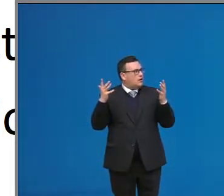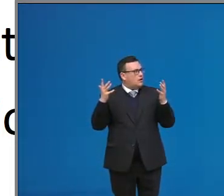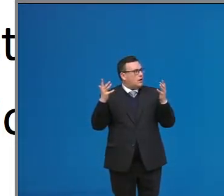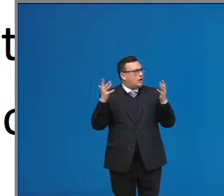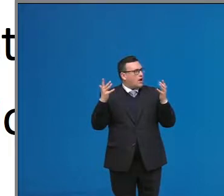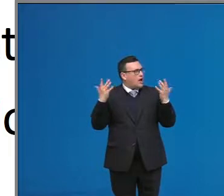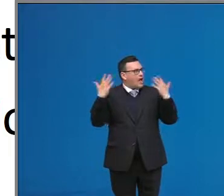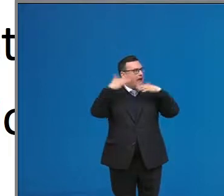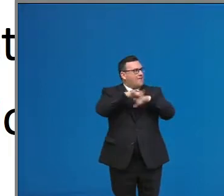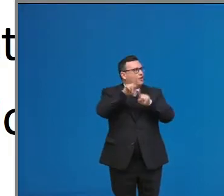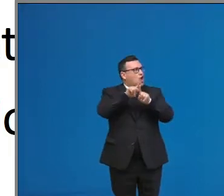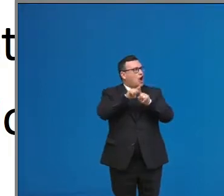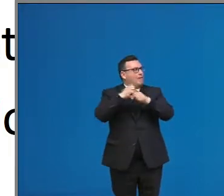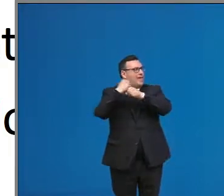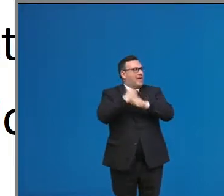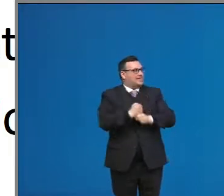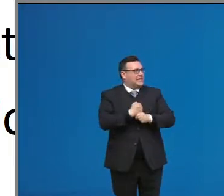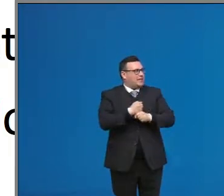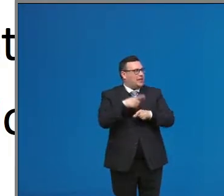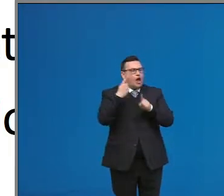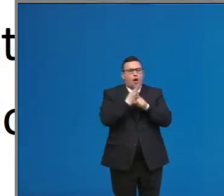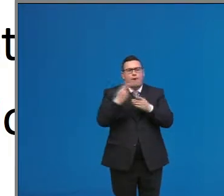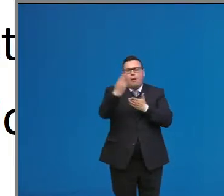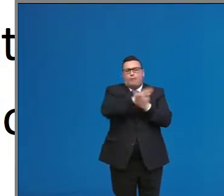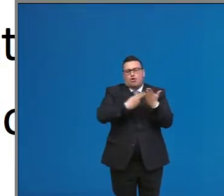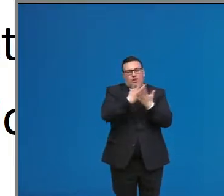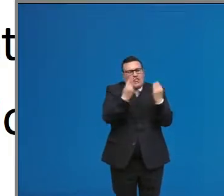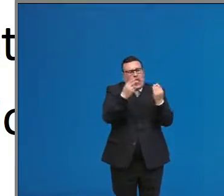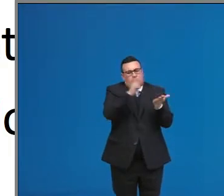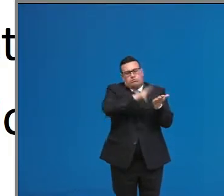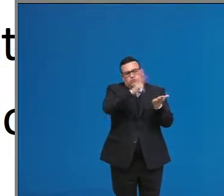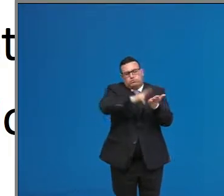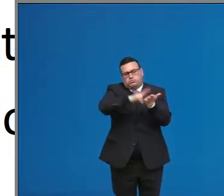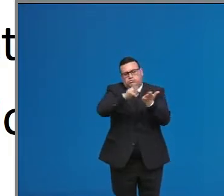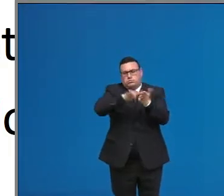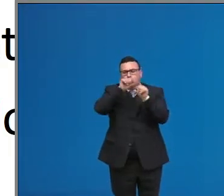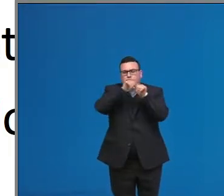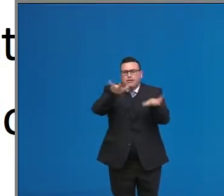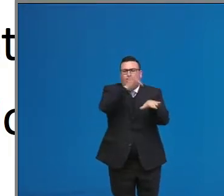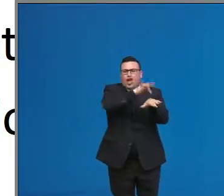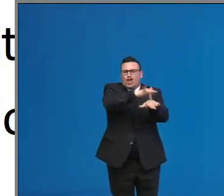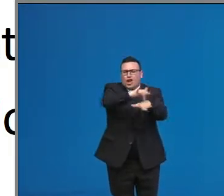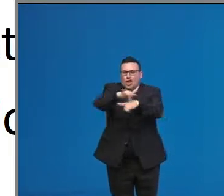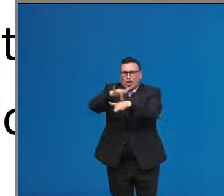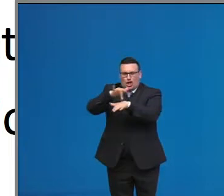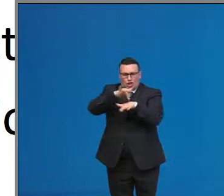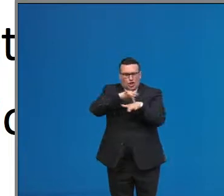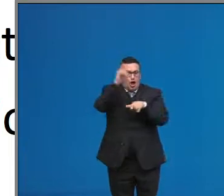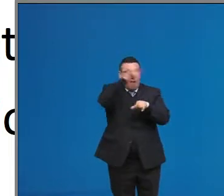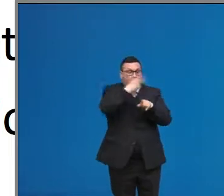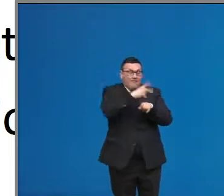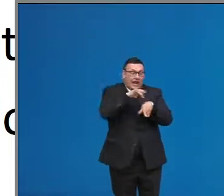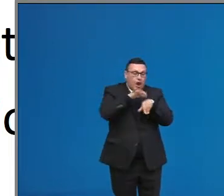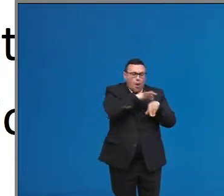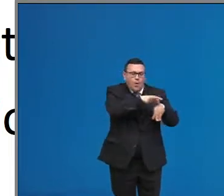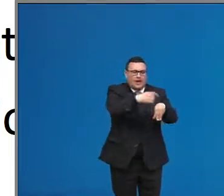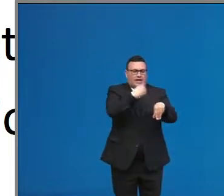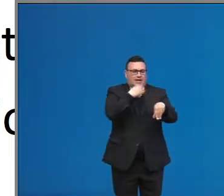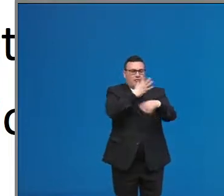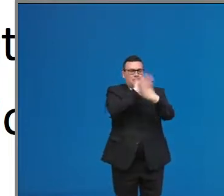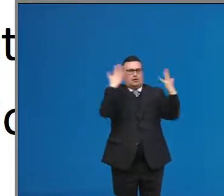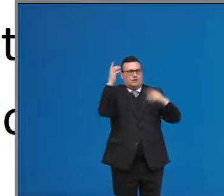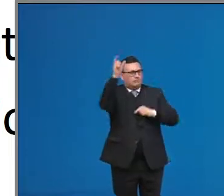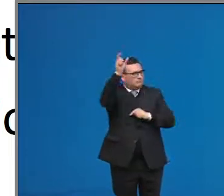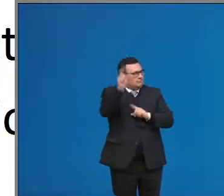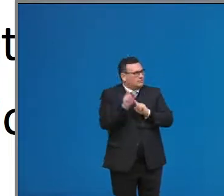various period of time. And it started with the Data Grid project, which was followed by the enabling grid